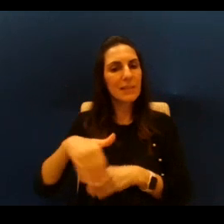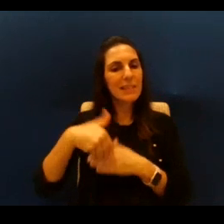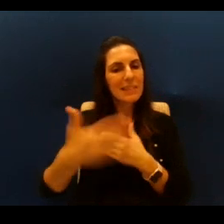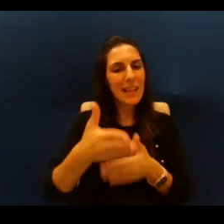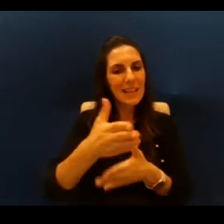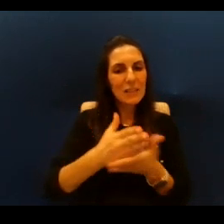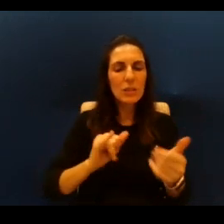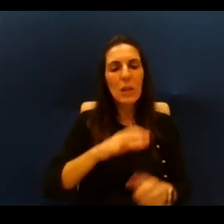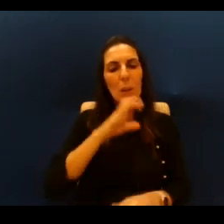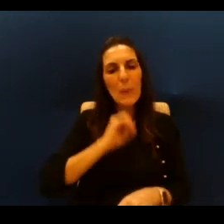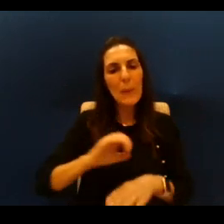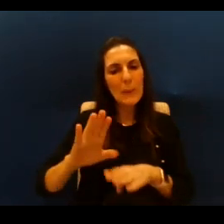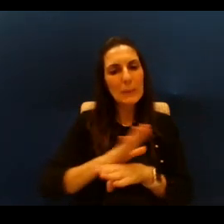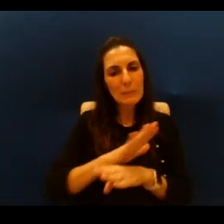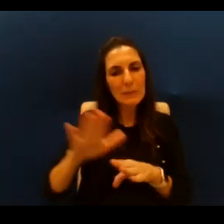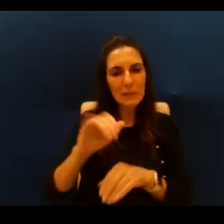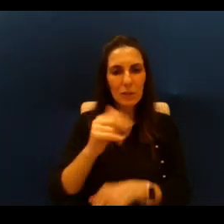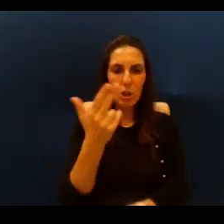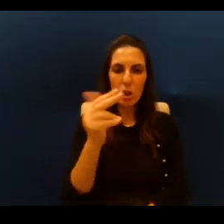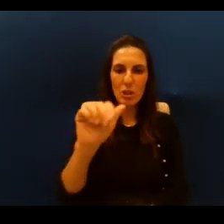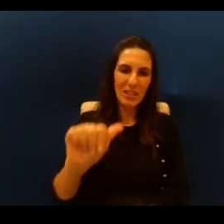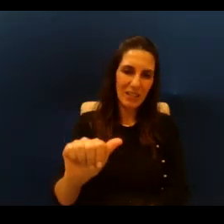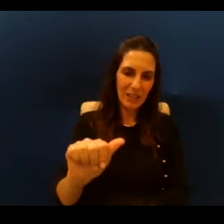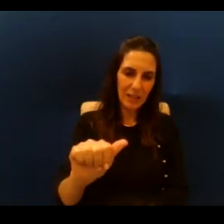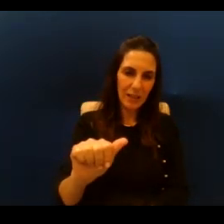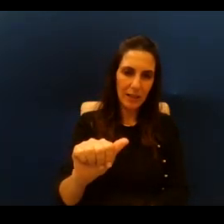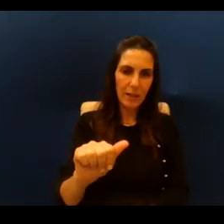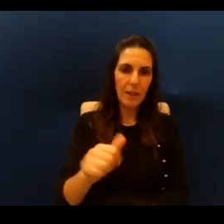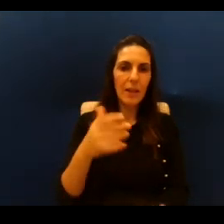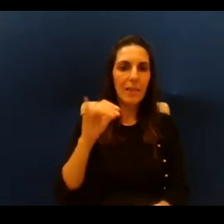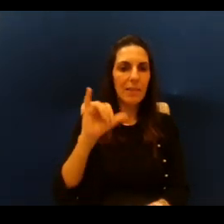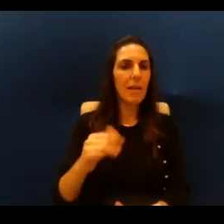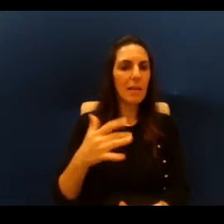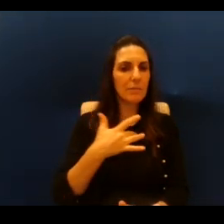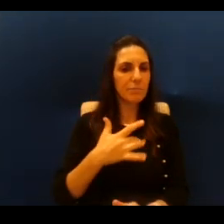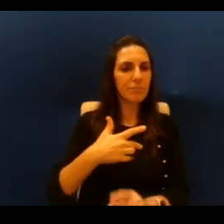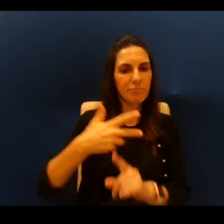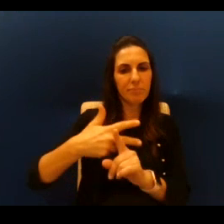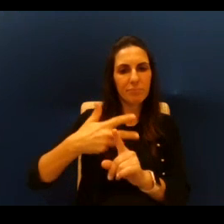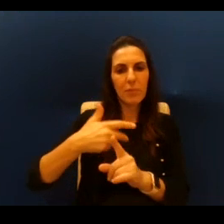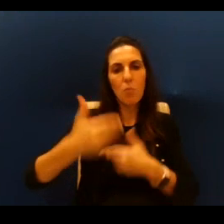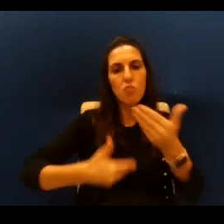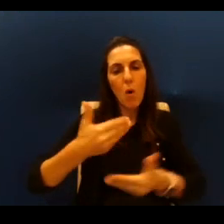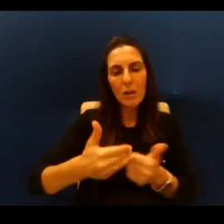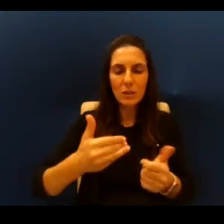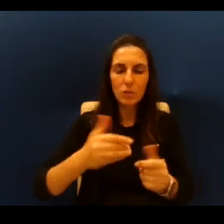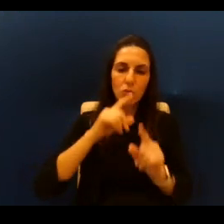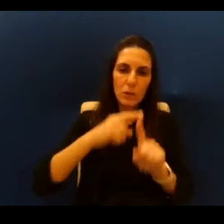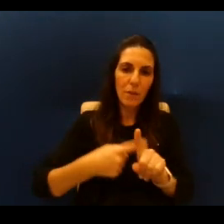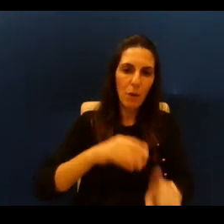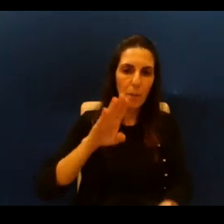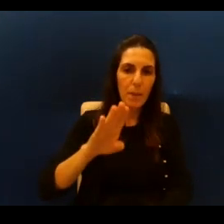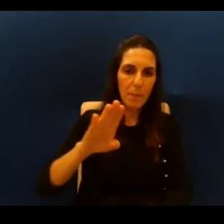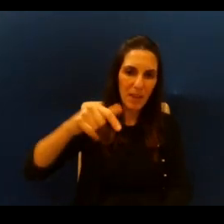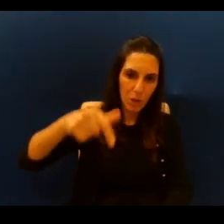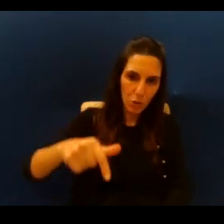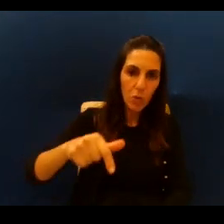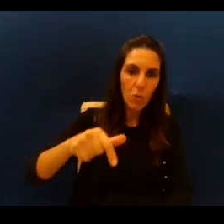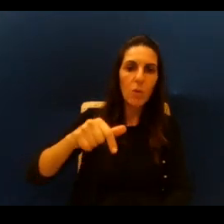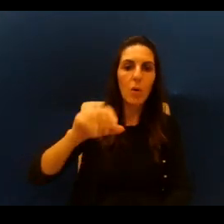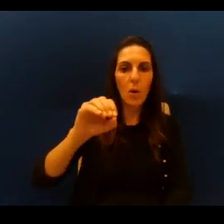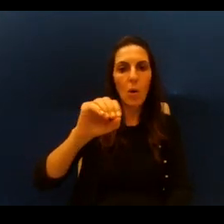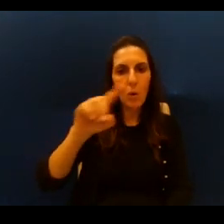old business, beginning with 13A, quarterly report. Progress report from BBQOZ LLC for the